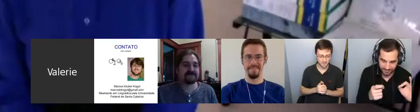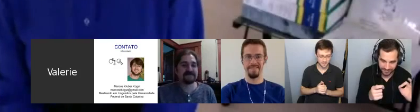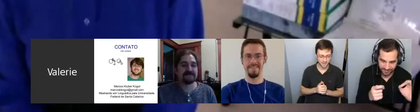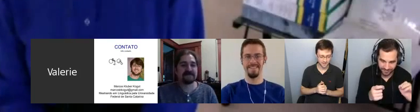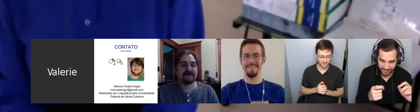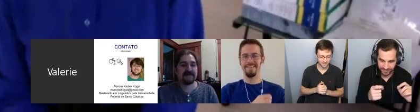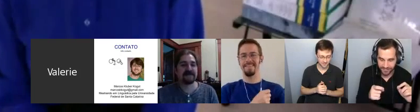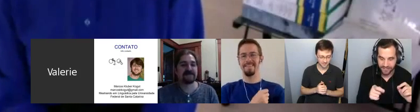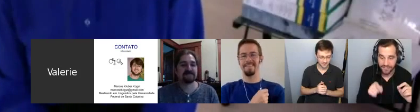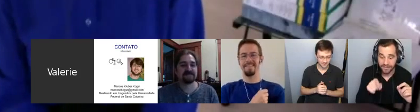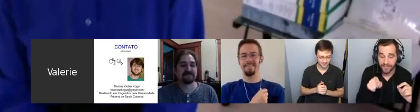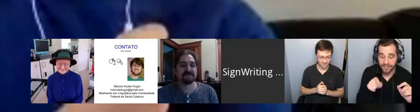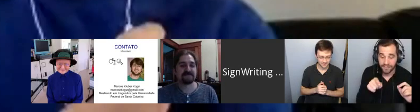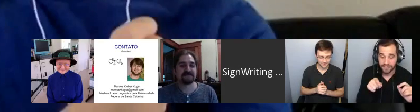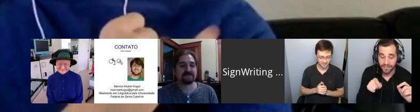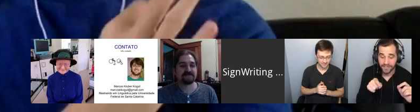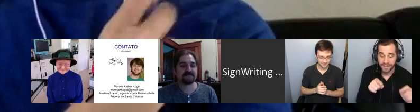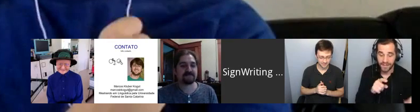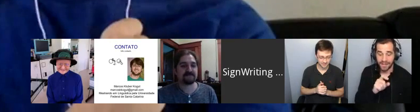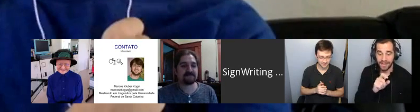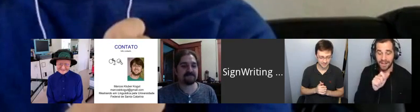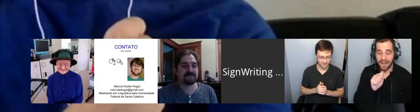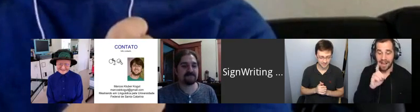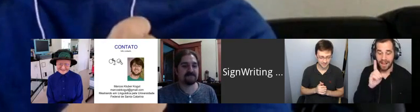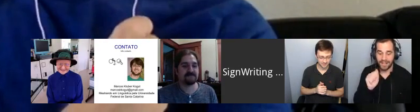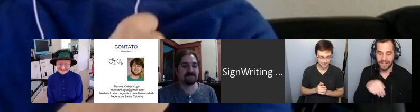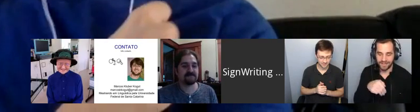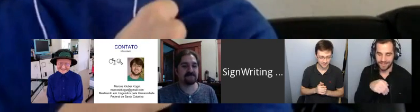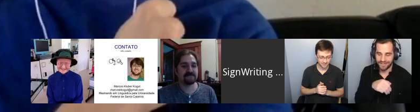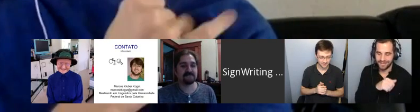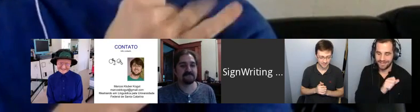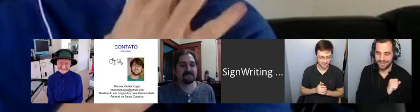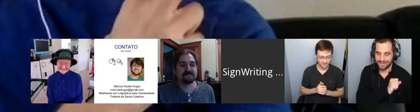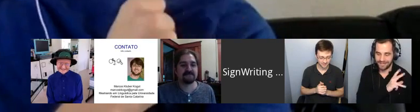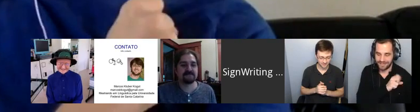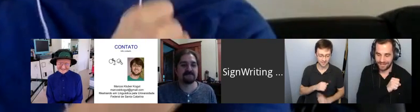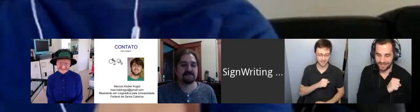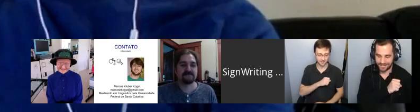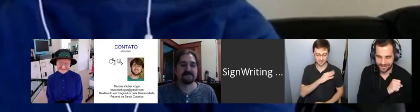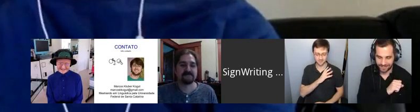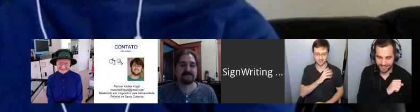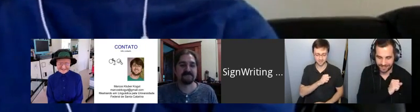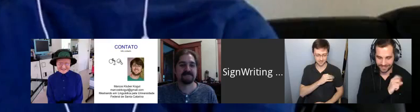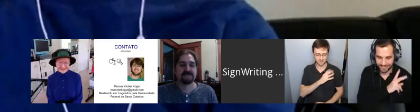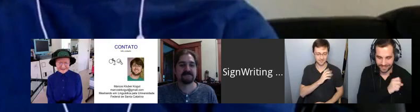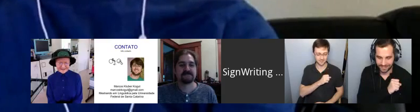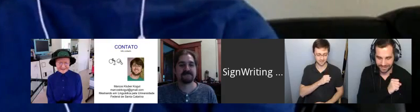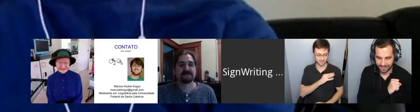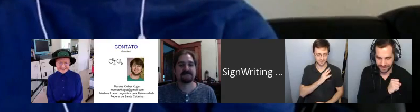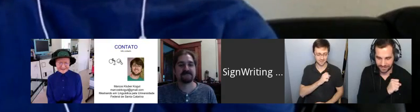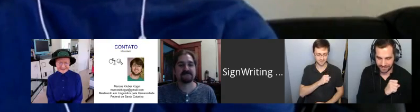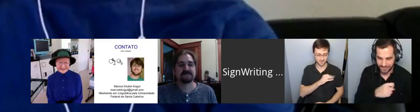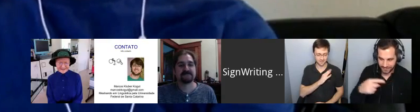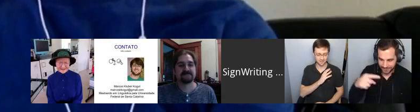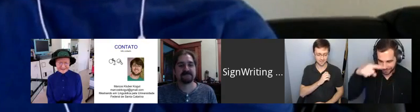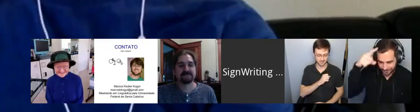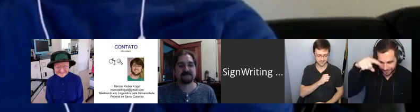sign name? Adam. Like that. Yeah. And Diego, what is